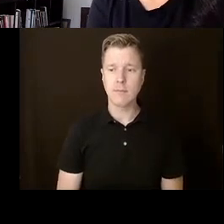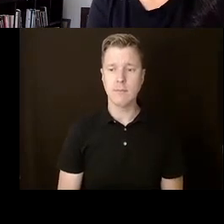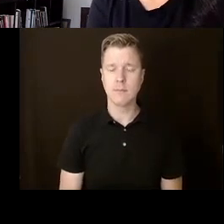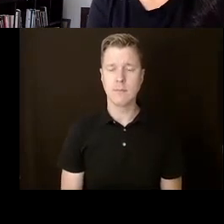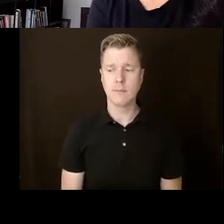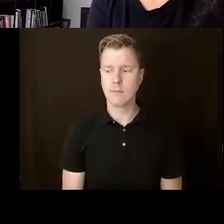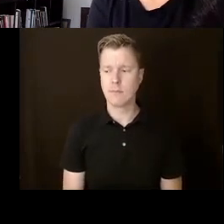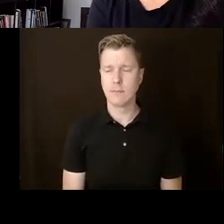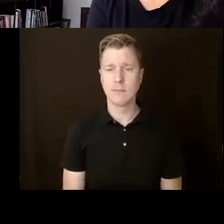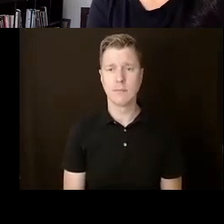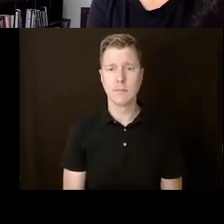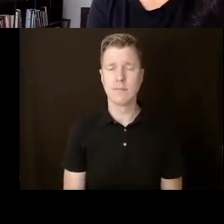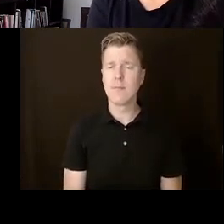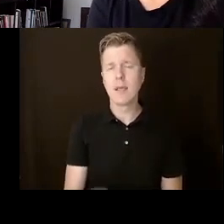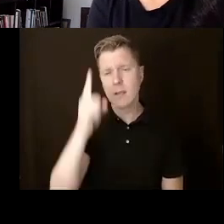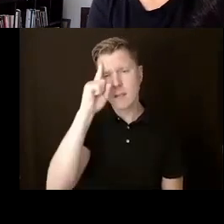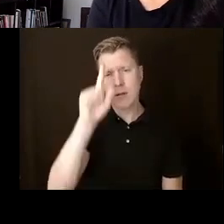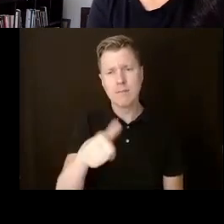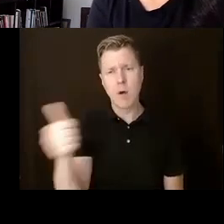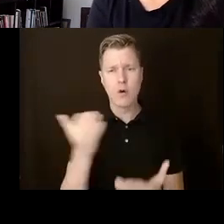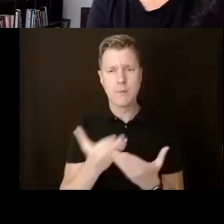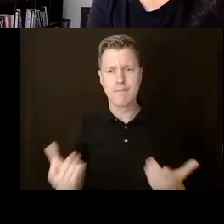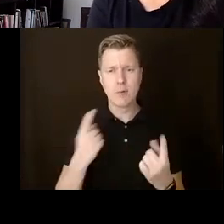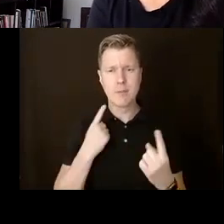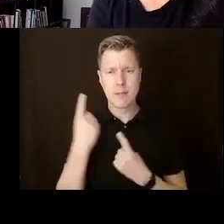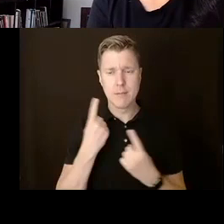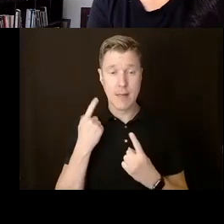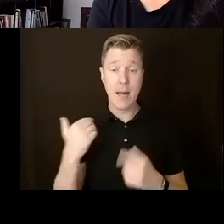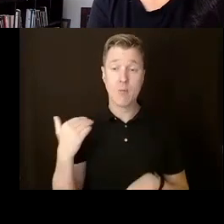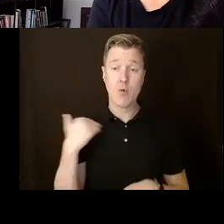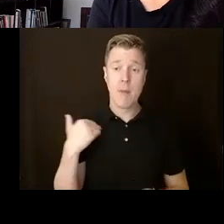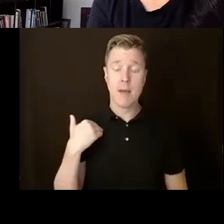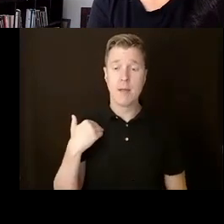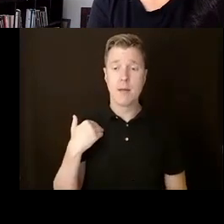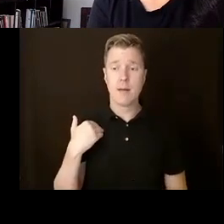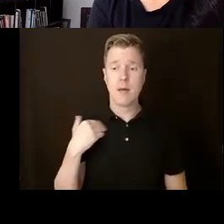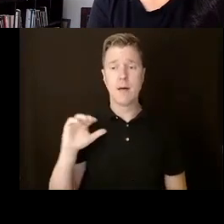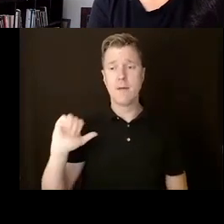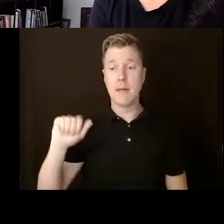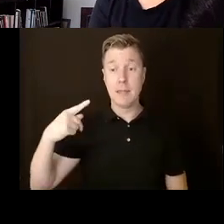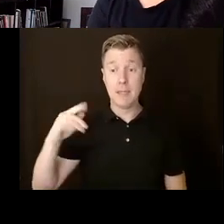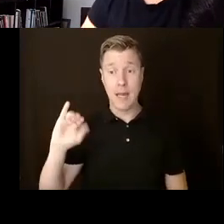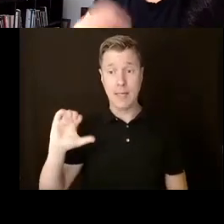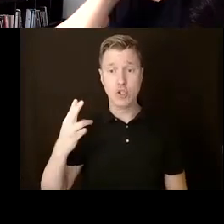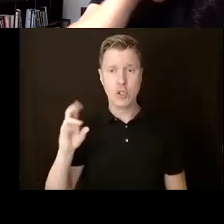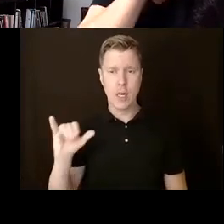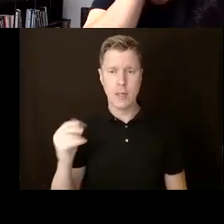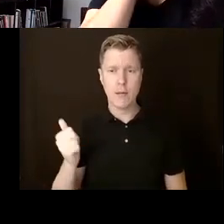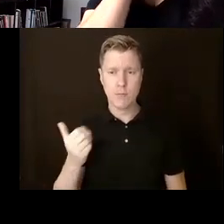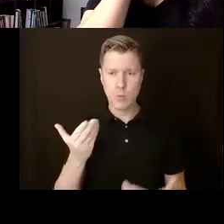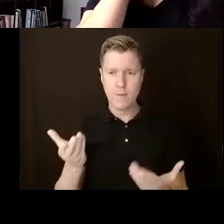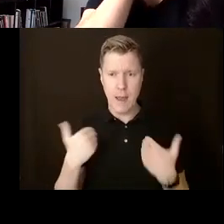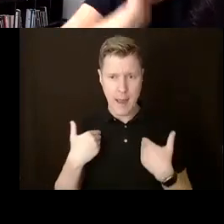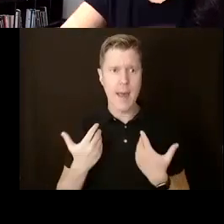I think the other thing I was thinking about, and this I'm reminded of, at API Chaya, we've had a lot of